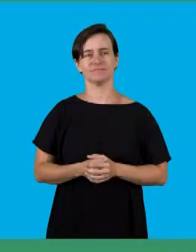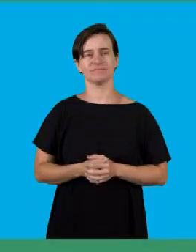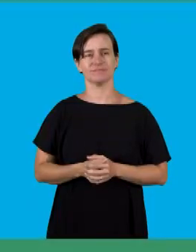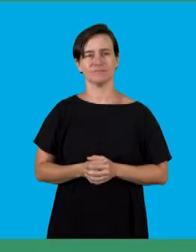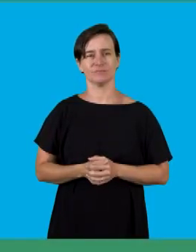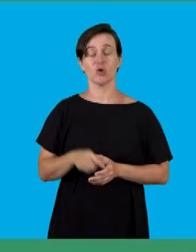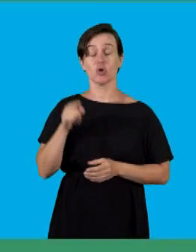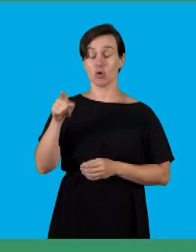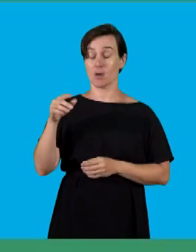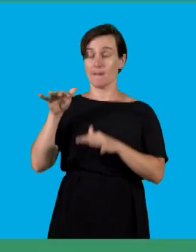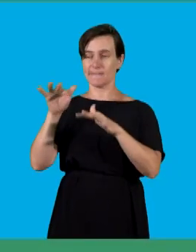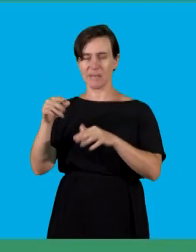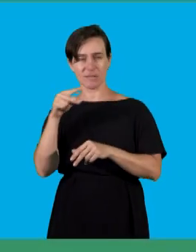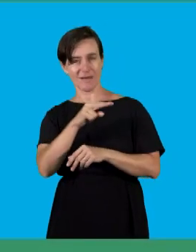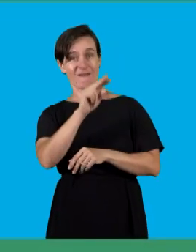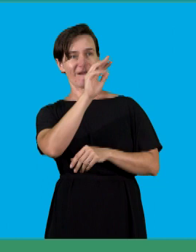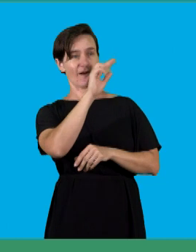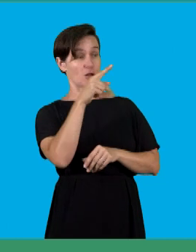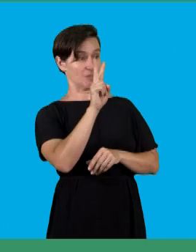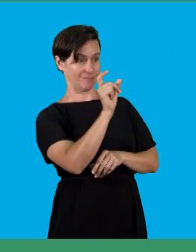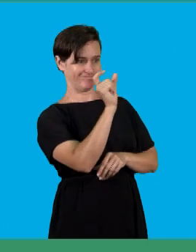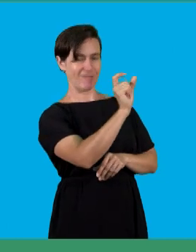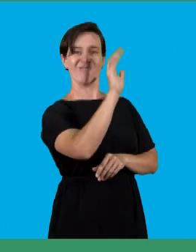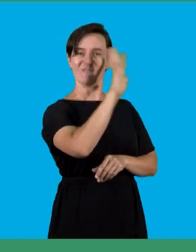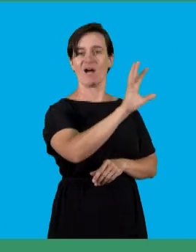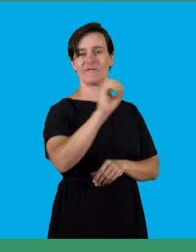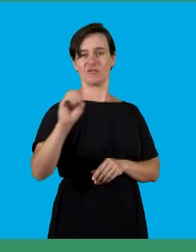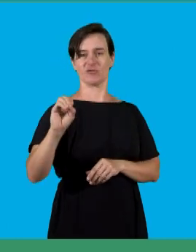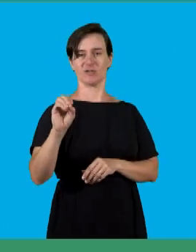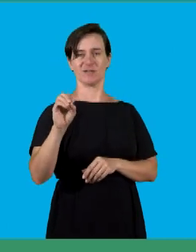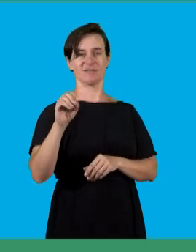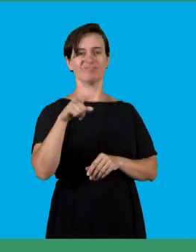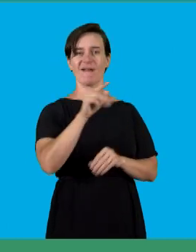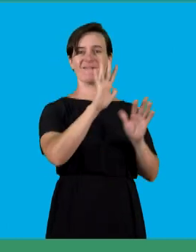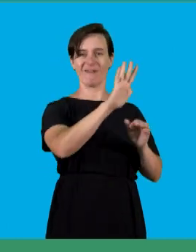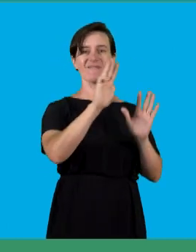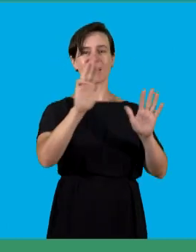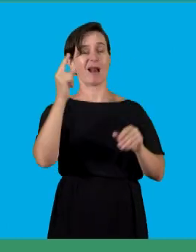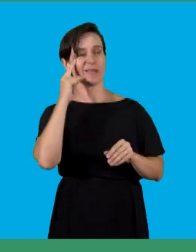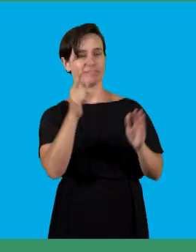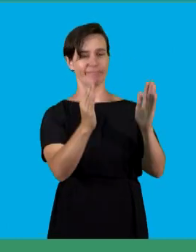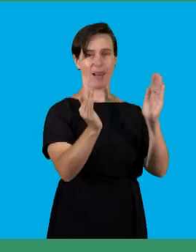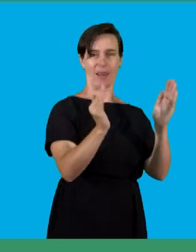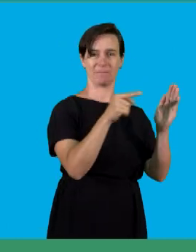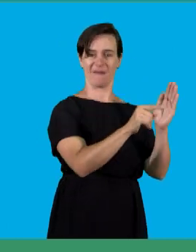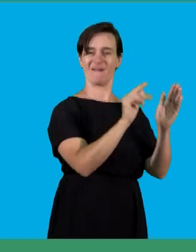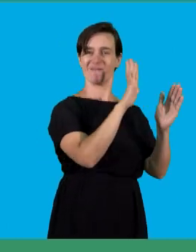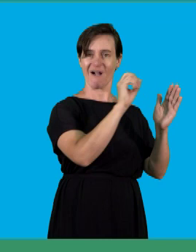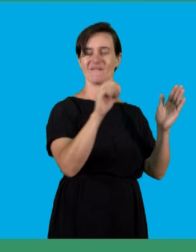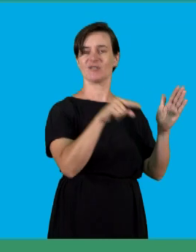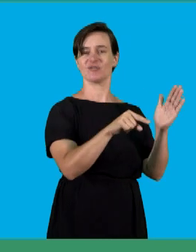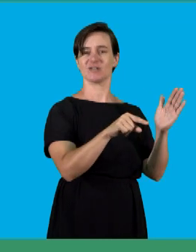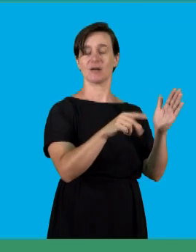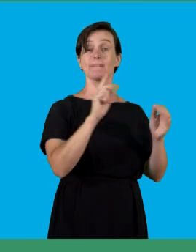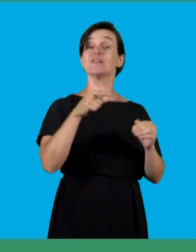Consumers place the price at the 500 rather than the 600 range. So businesses are simply using